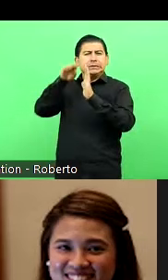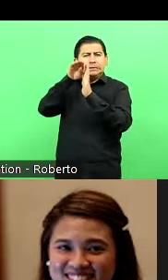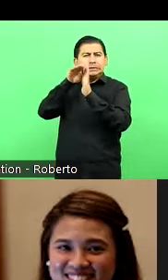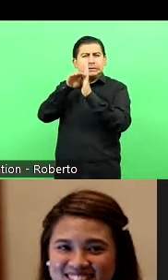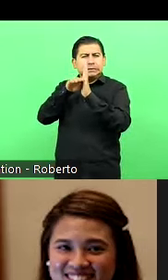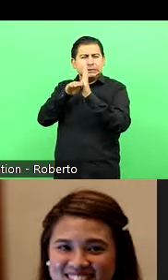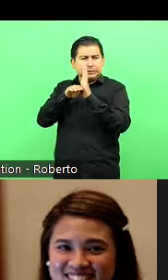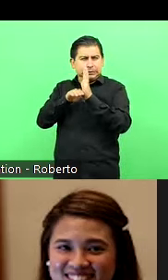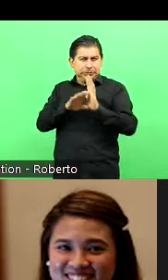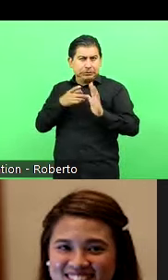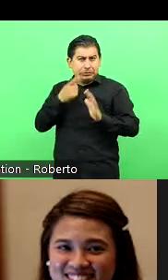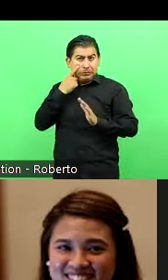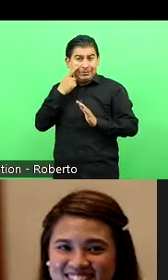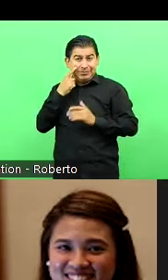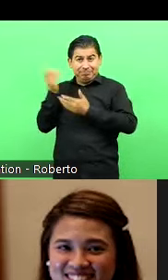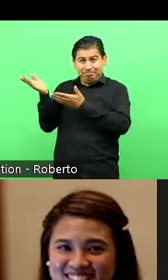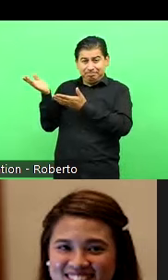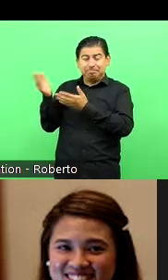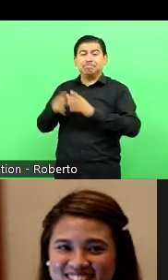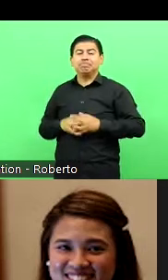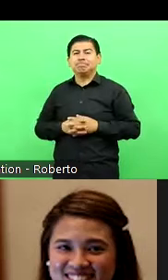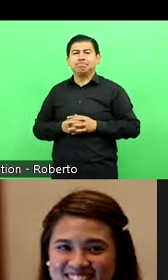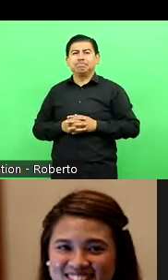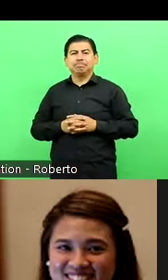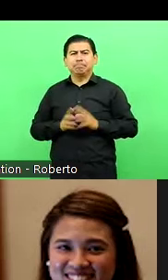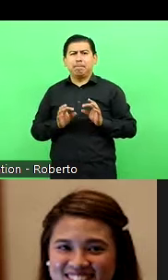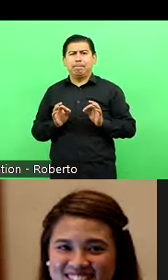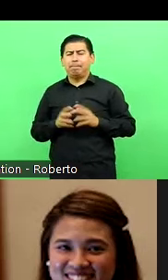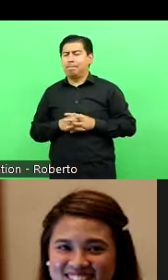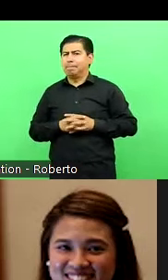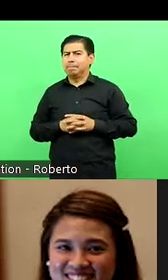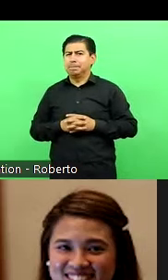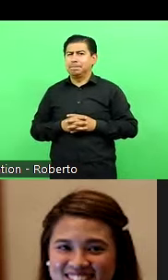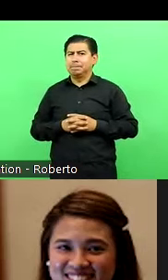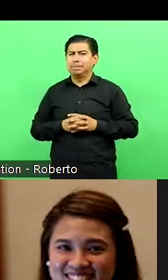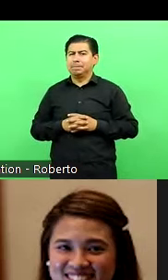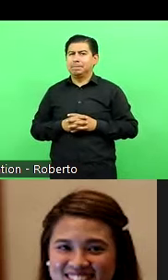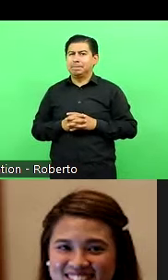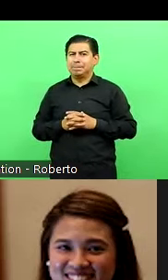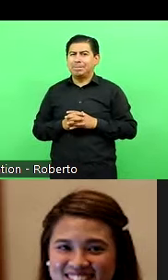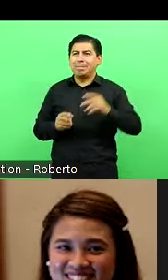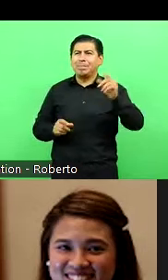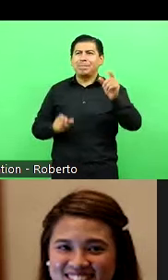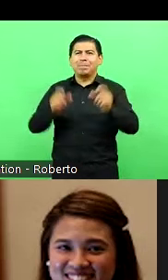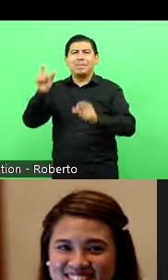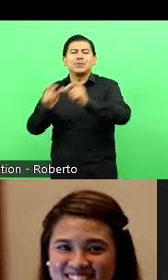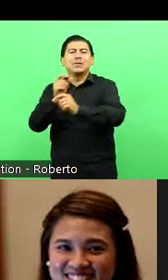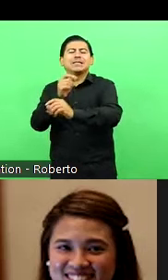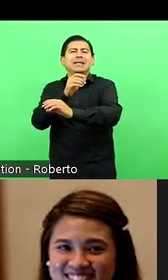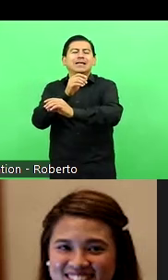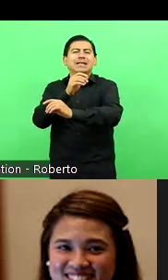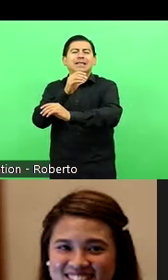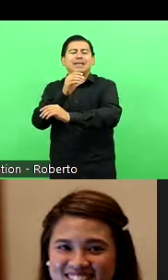to map the persons with disability according to the natural hazards that the